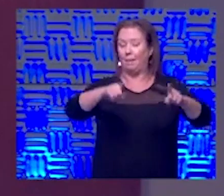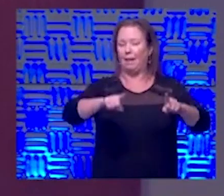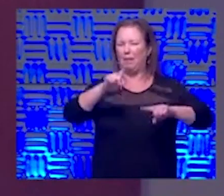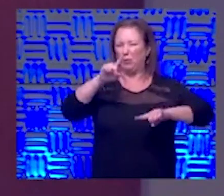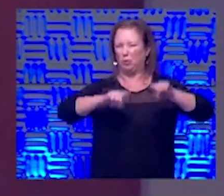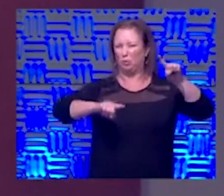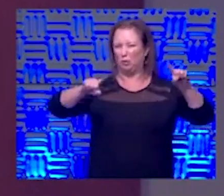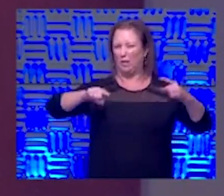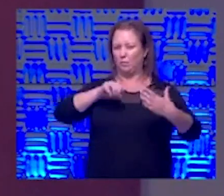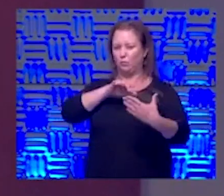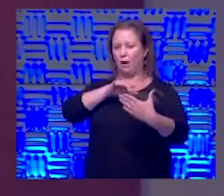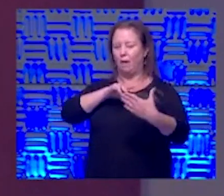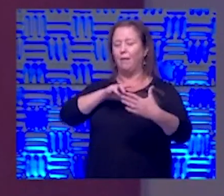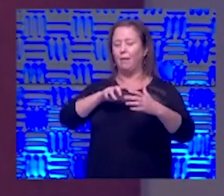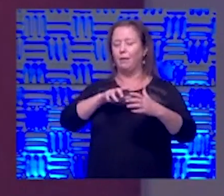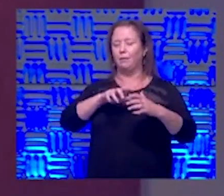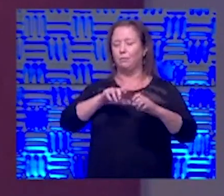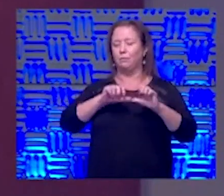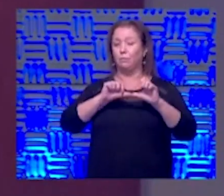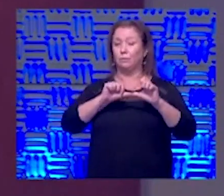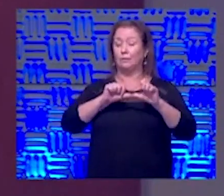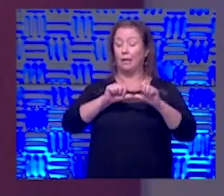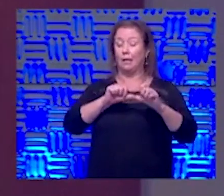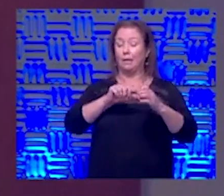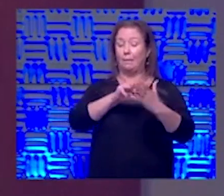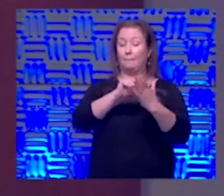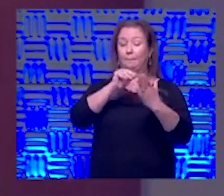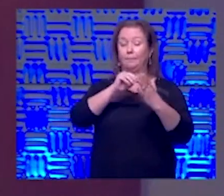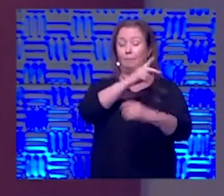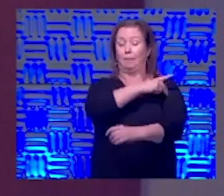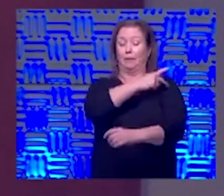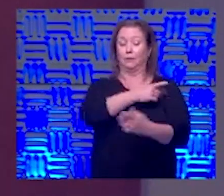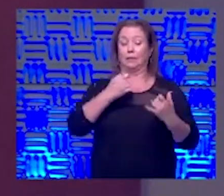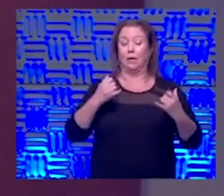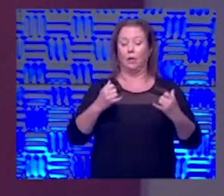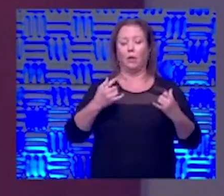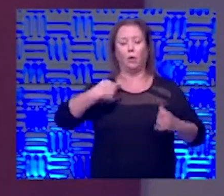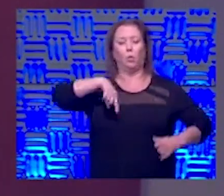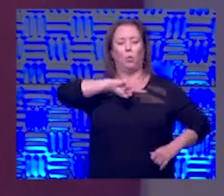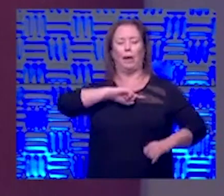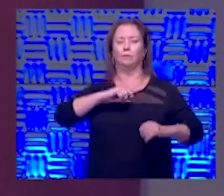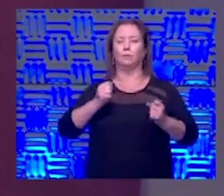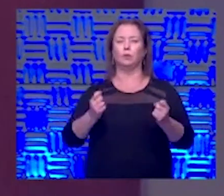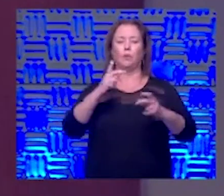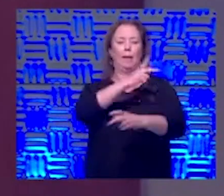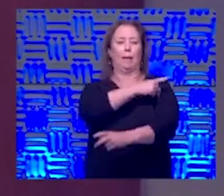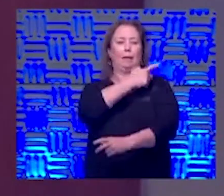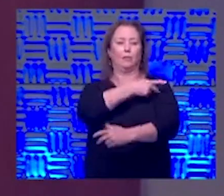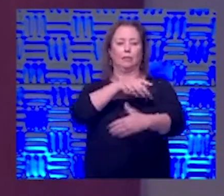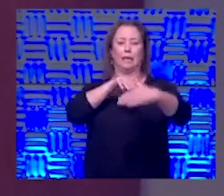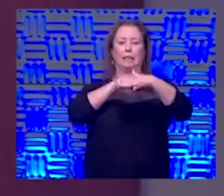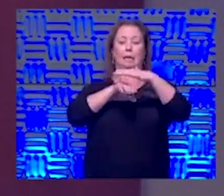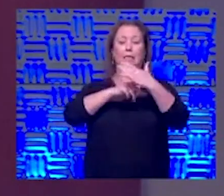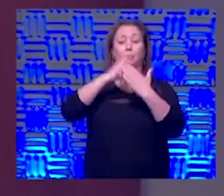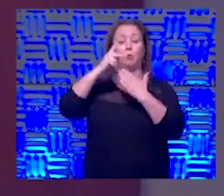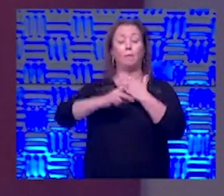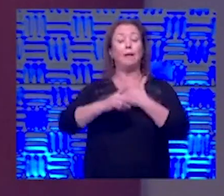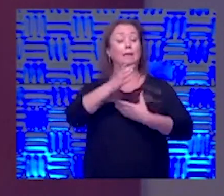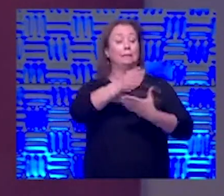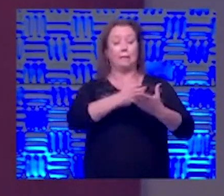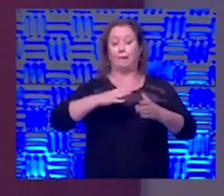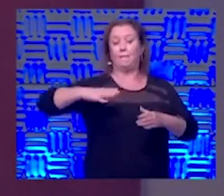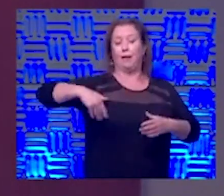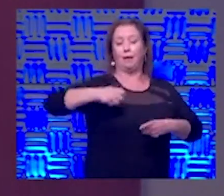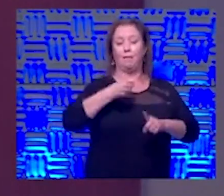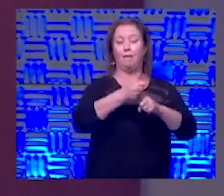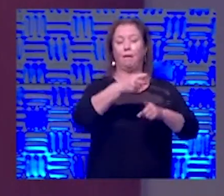trials enrolling patients now, and we have so many patients in the Expanded Access Program, and some of them have not received plasma. So I